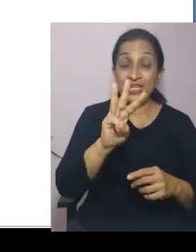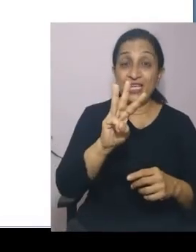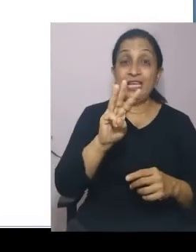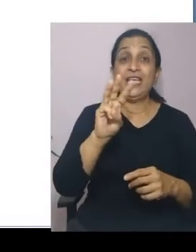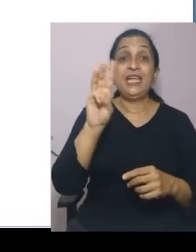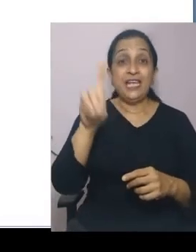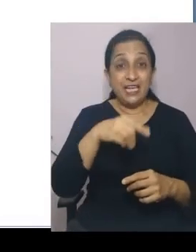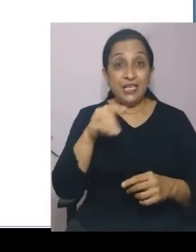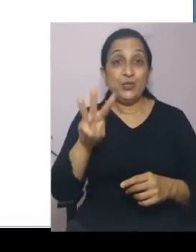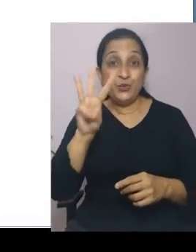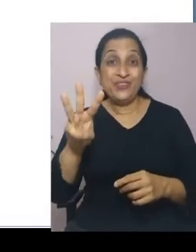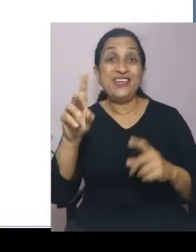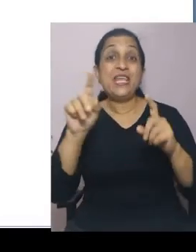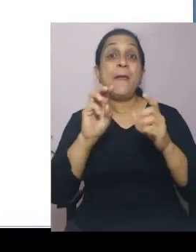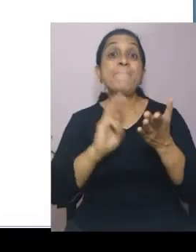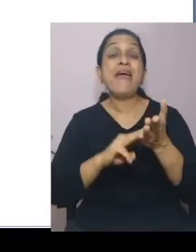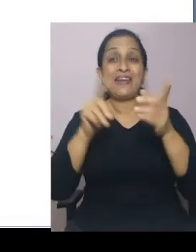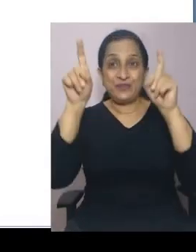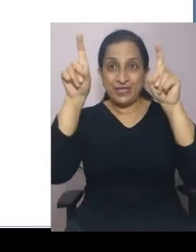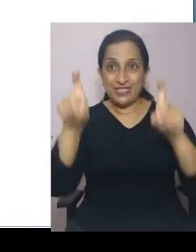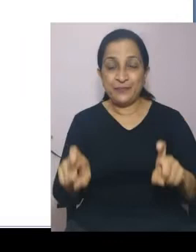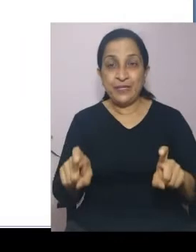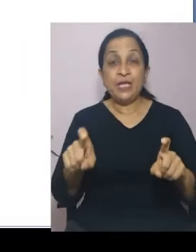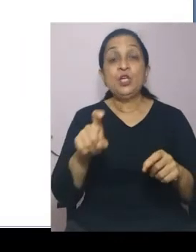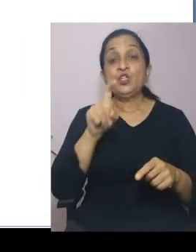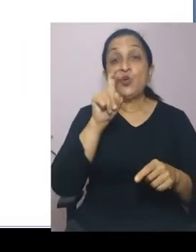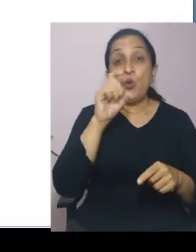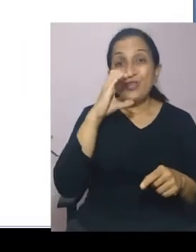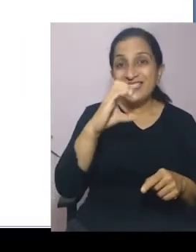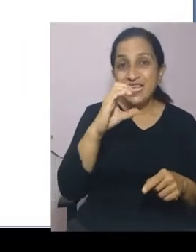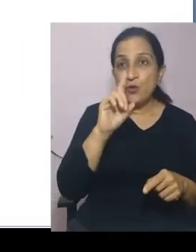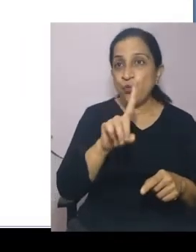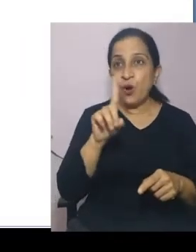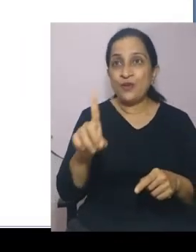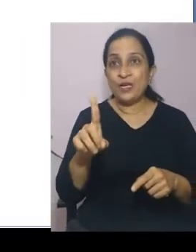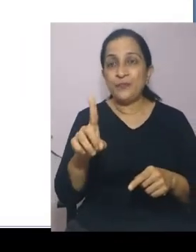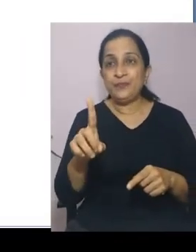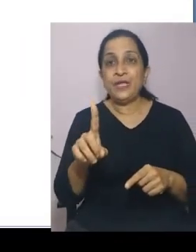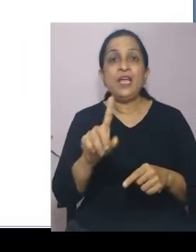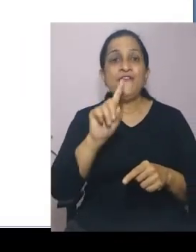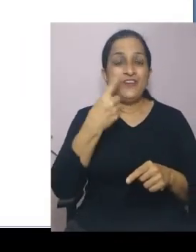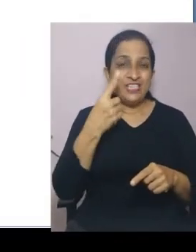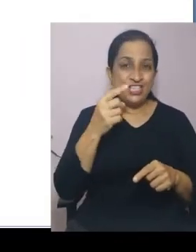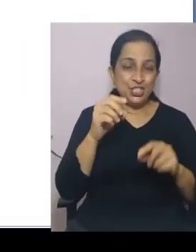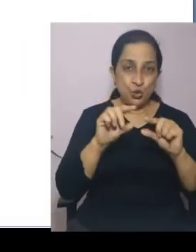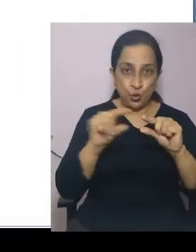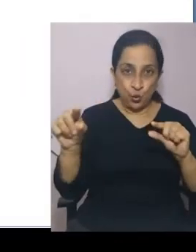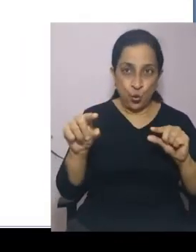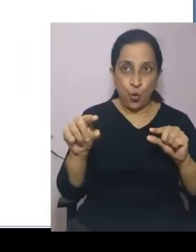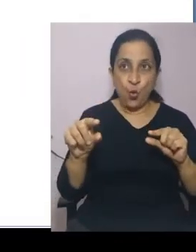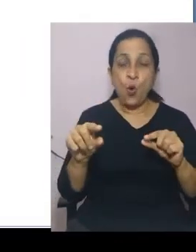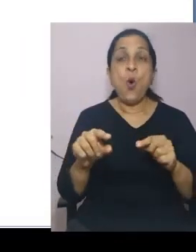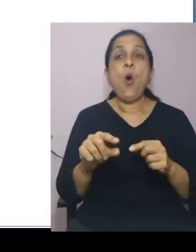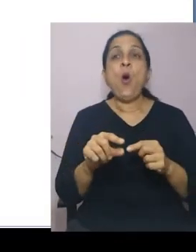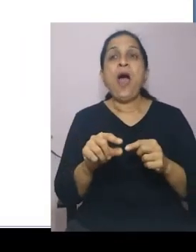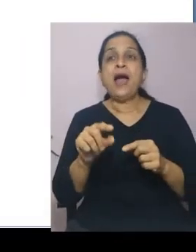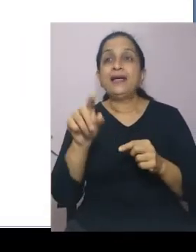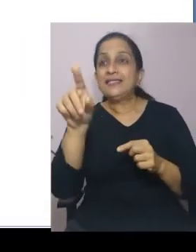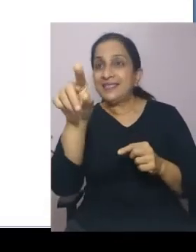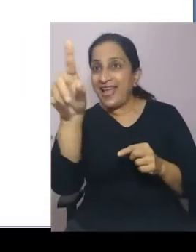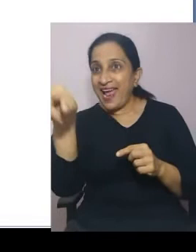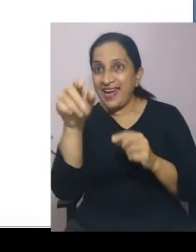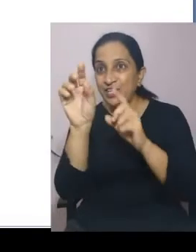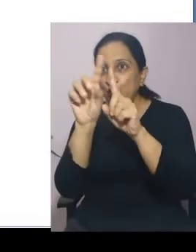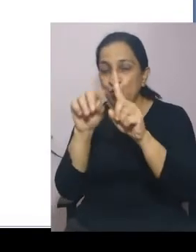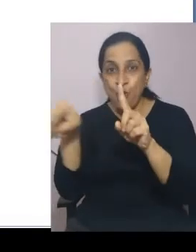Okay. So what is C1, C11? That is first row and first column you leave off.